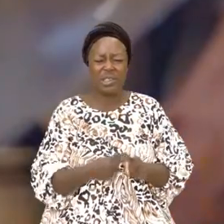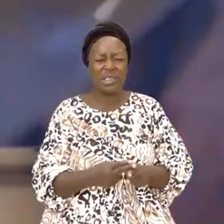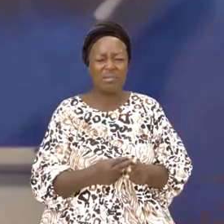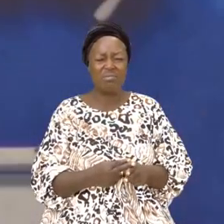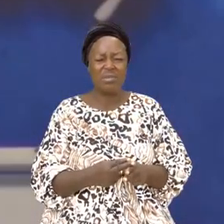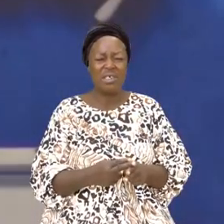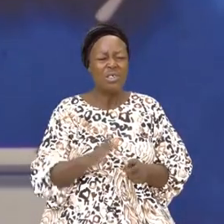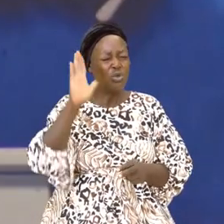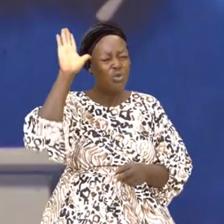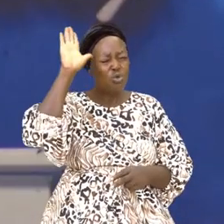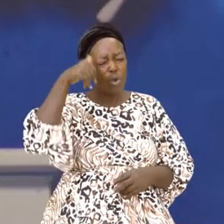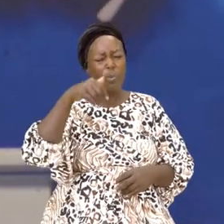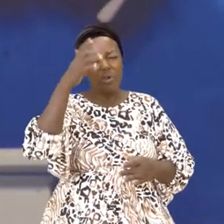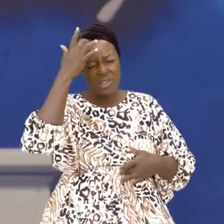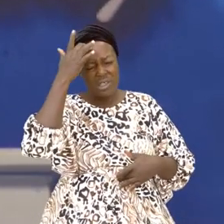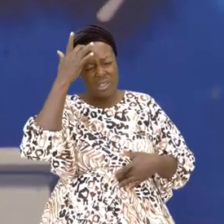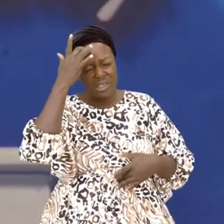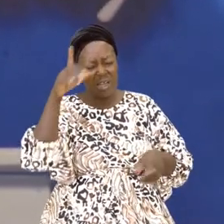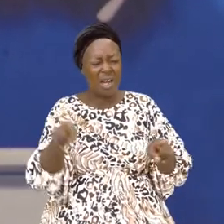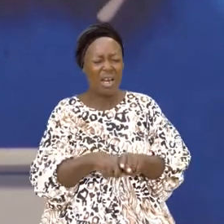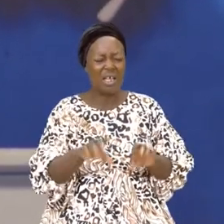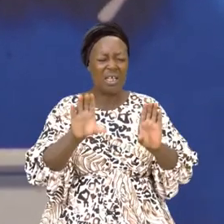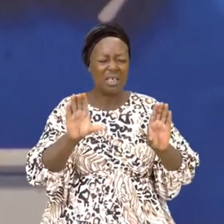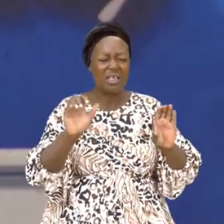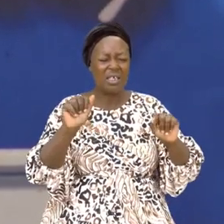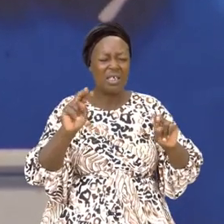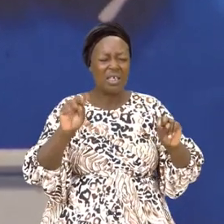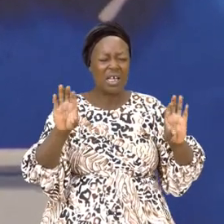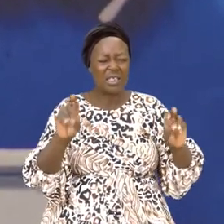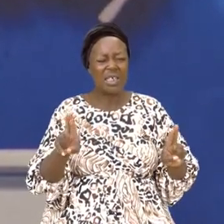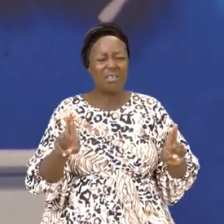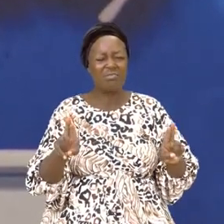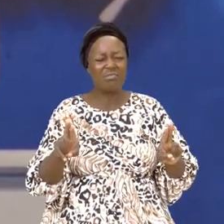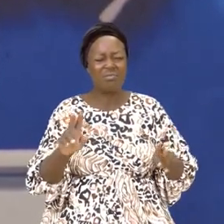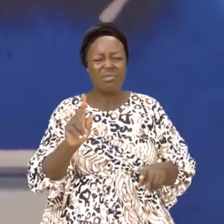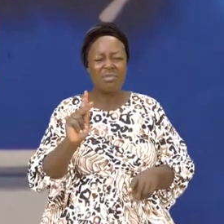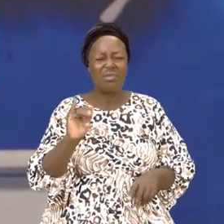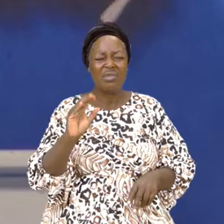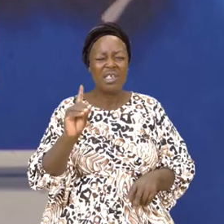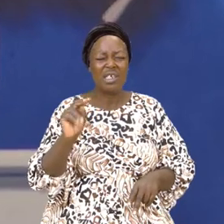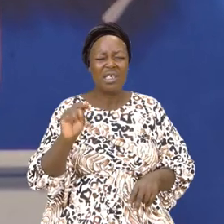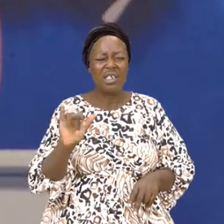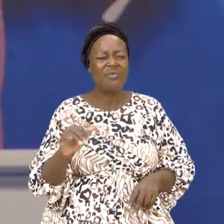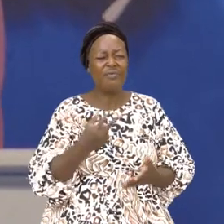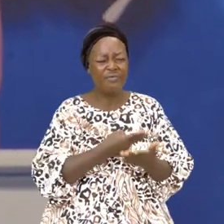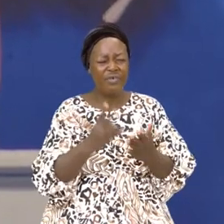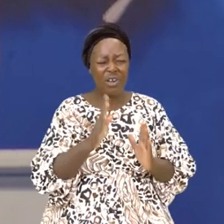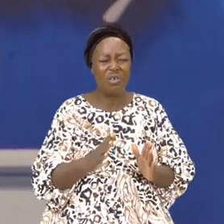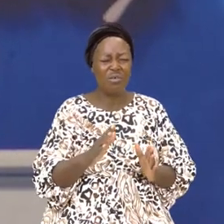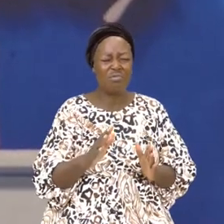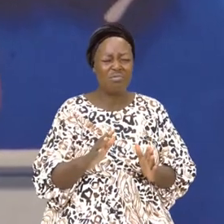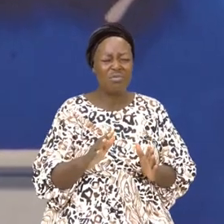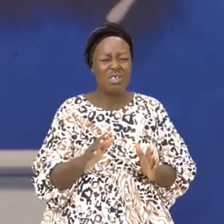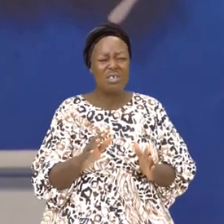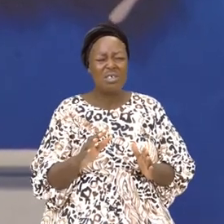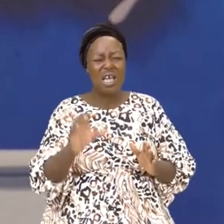Incurable disease like cancer, like kidney failure, like sickle cell, whatever,